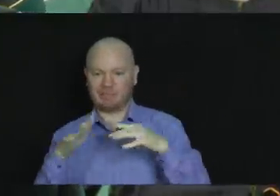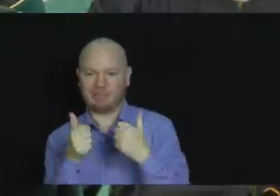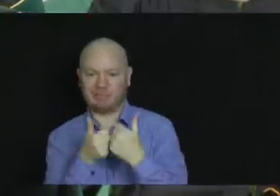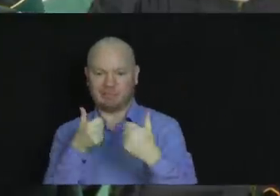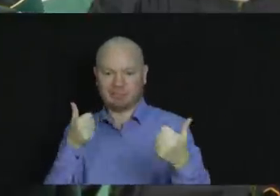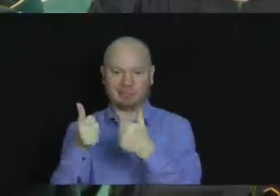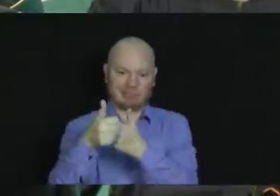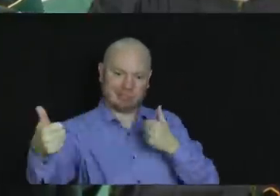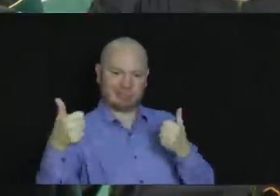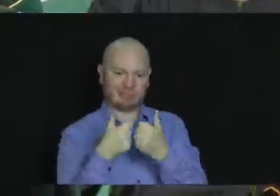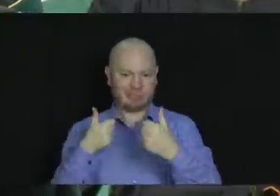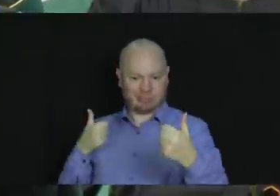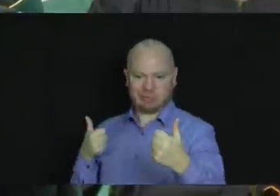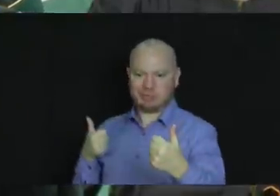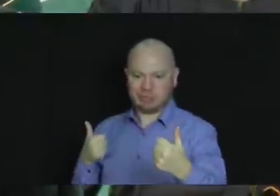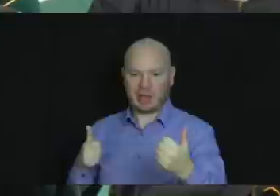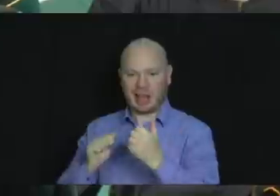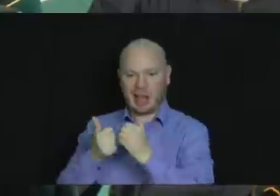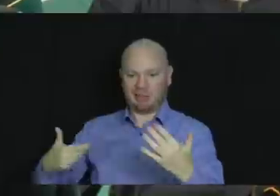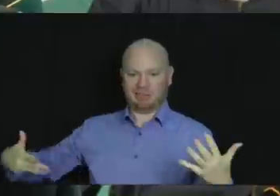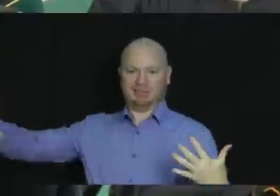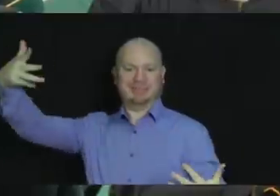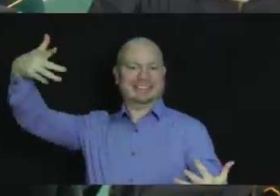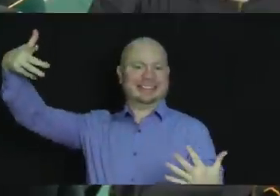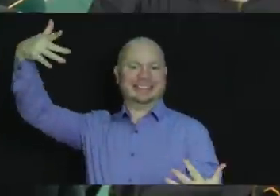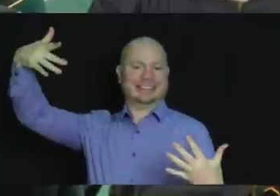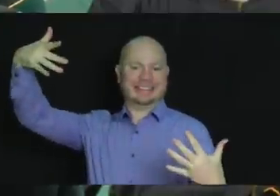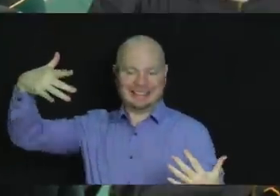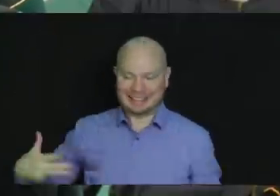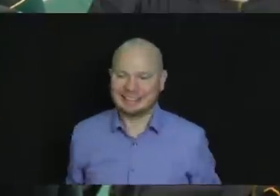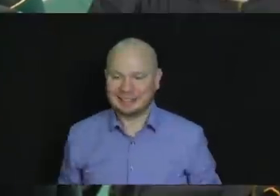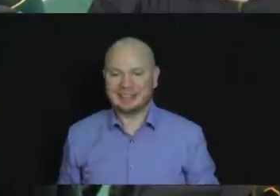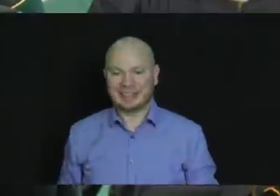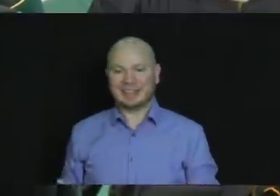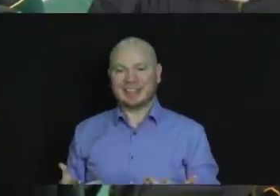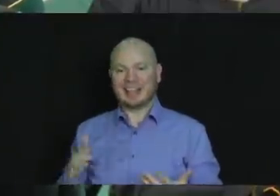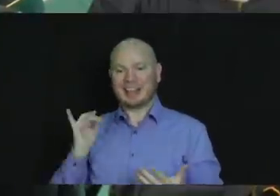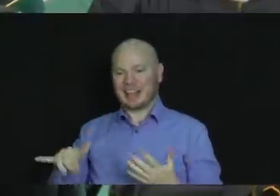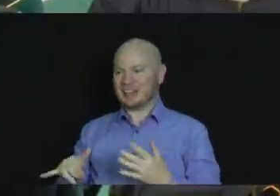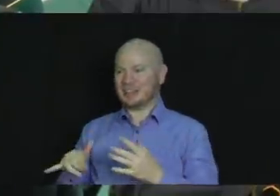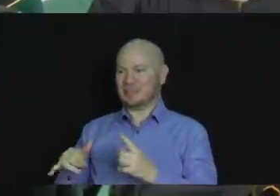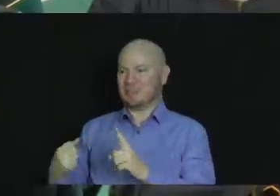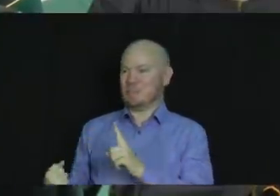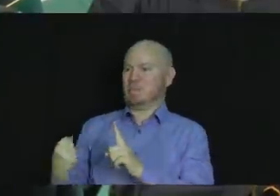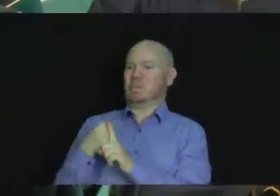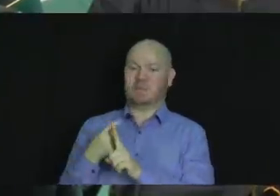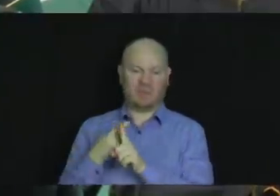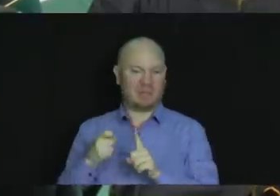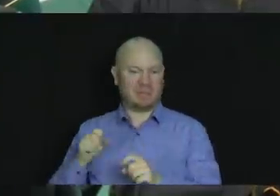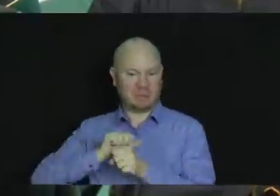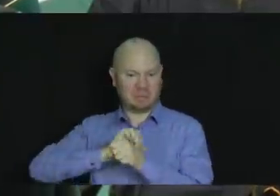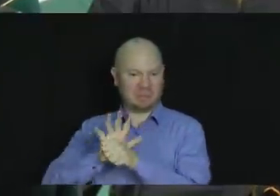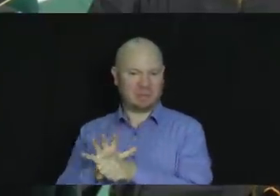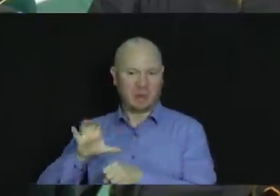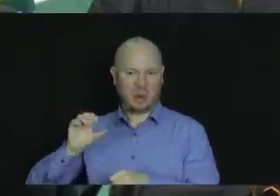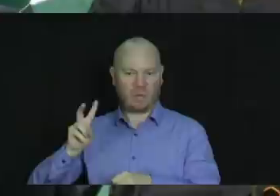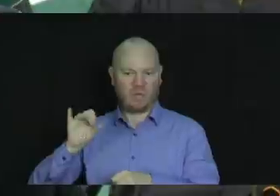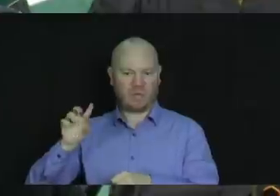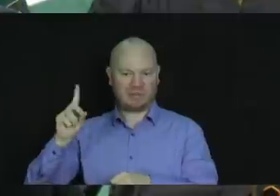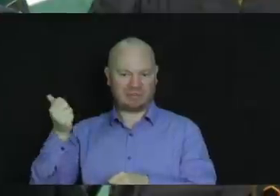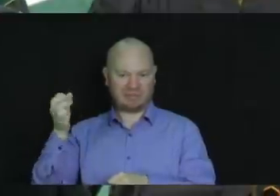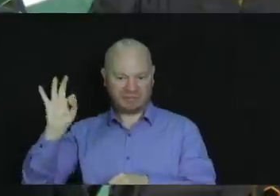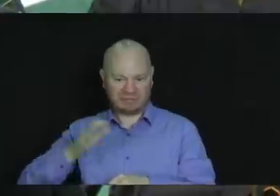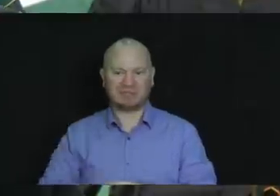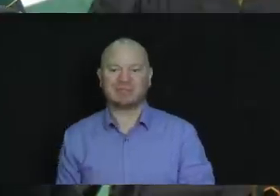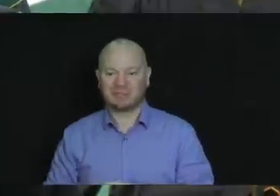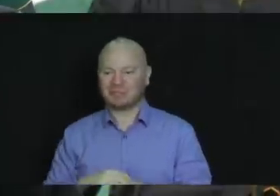our lives have been affected by the reality of COVID-19. Along with the monumental change and disruption to